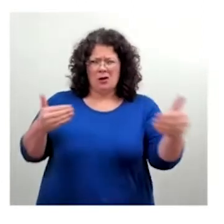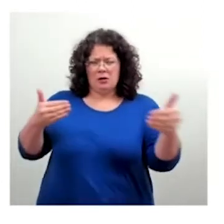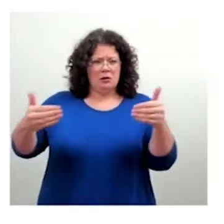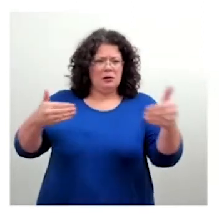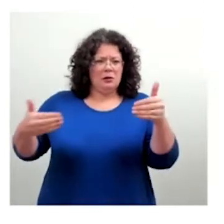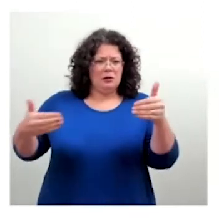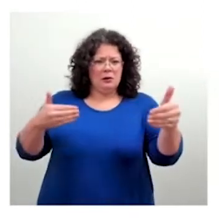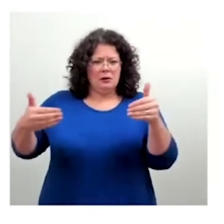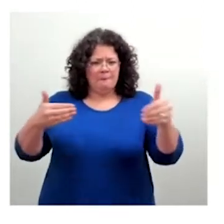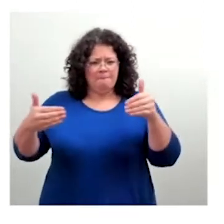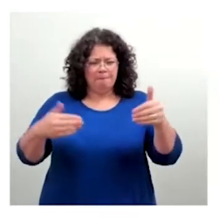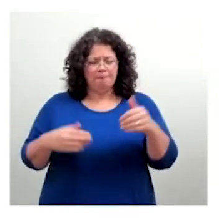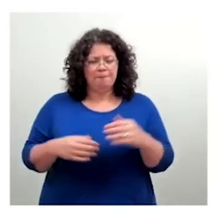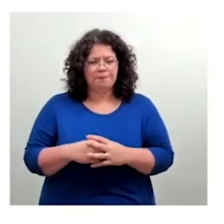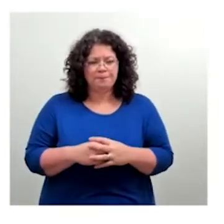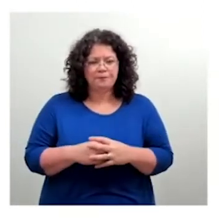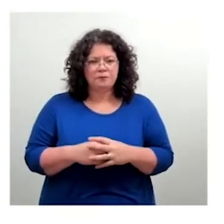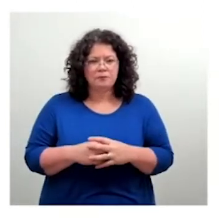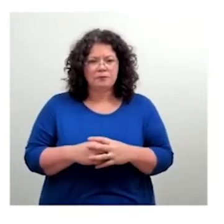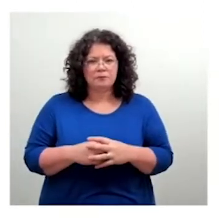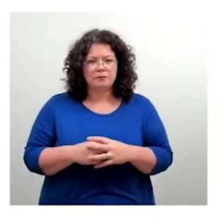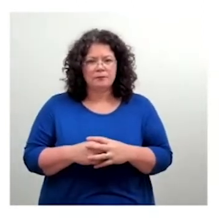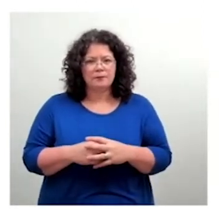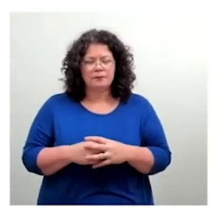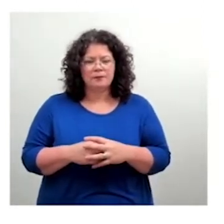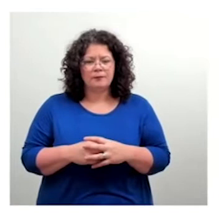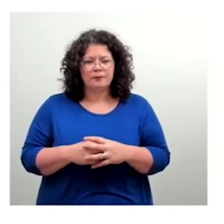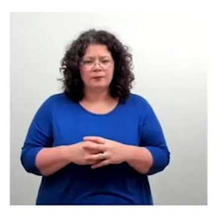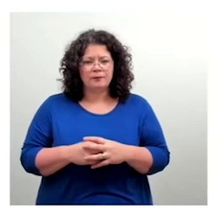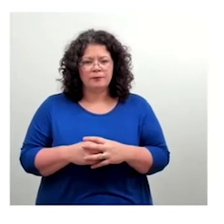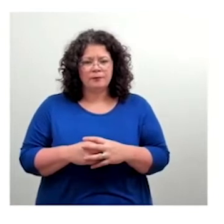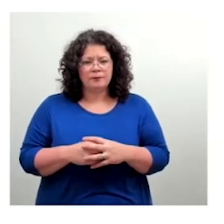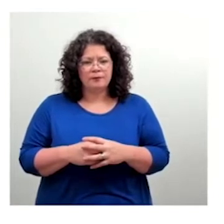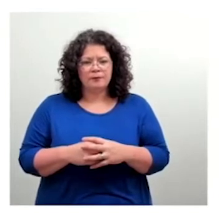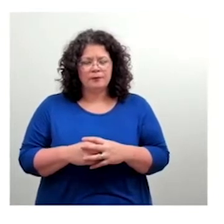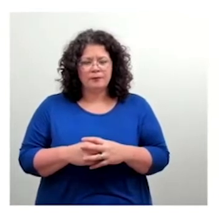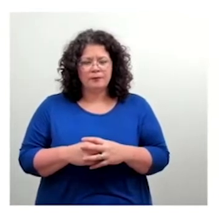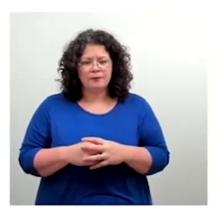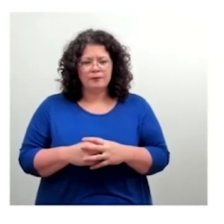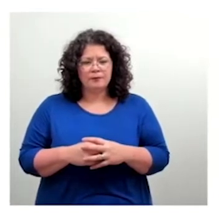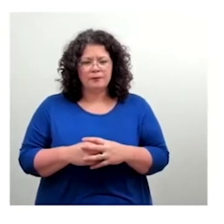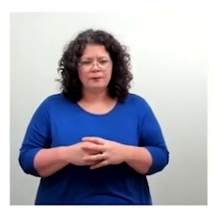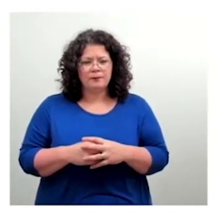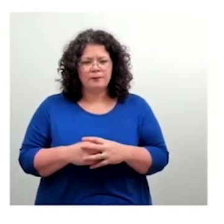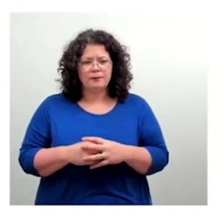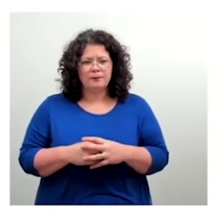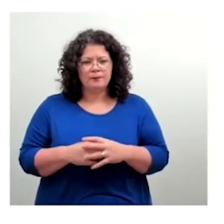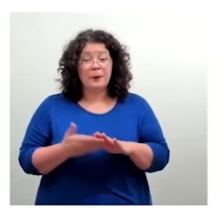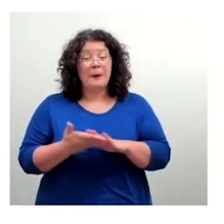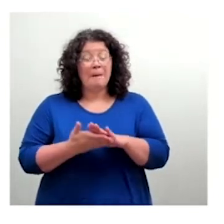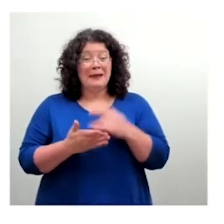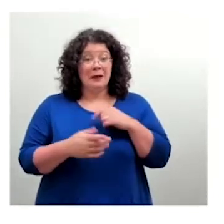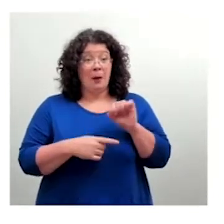And now, when I receive those call outs, the bus stop may actually be ahead of me, and the